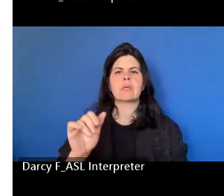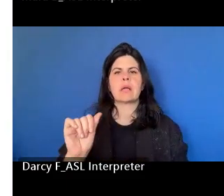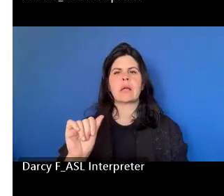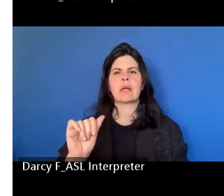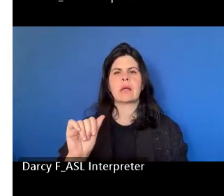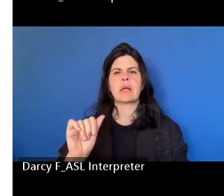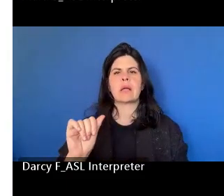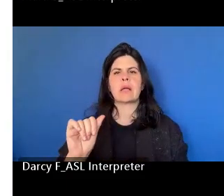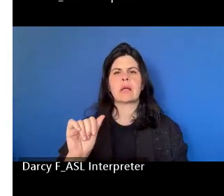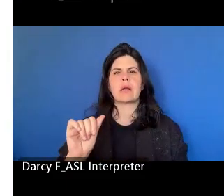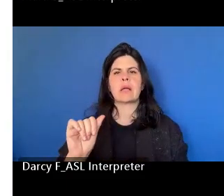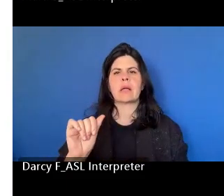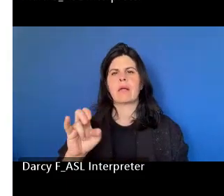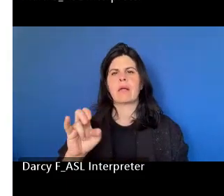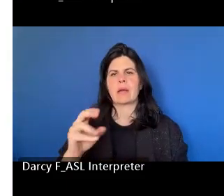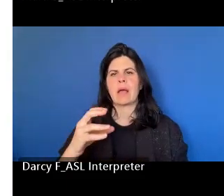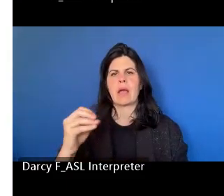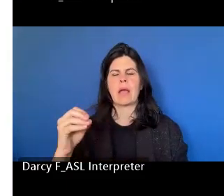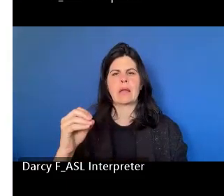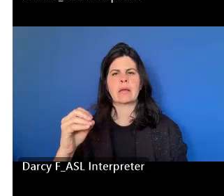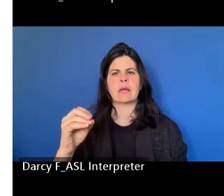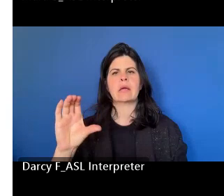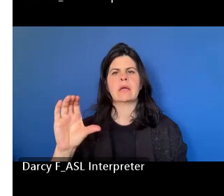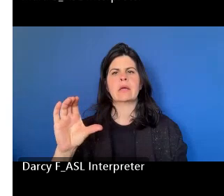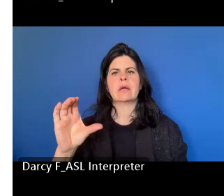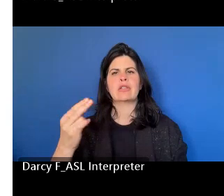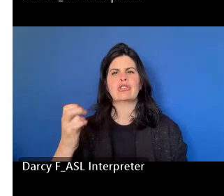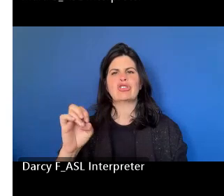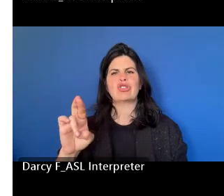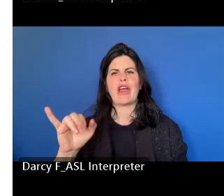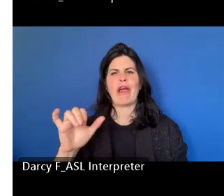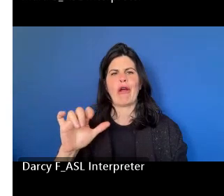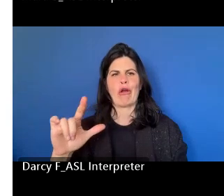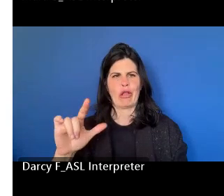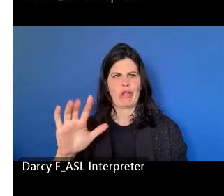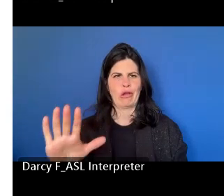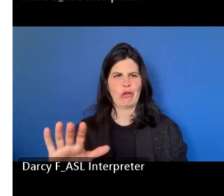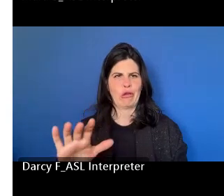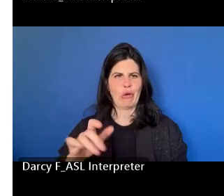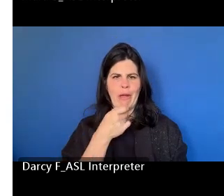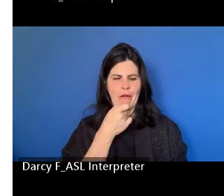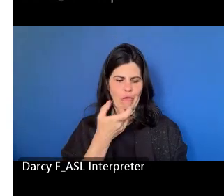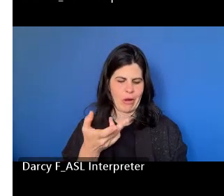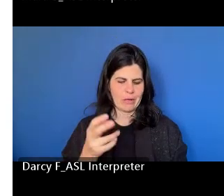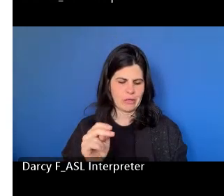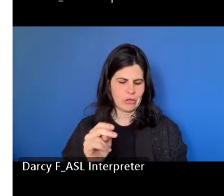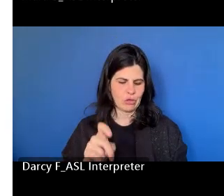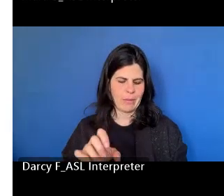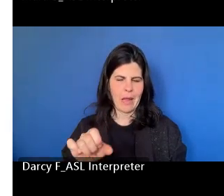Alvin and Cheryl, we are making your mic enabled, and you should be able to do the same on your side.